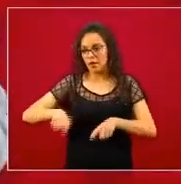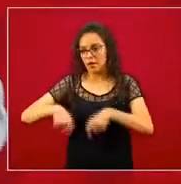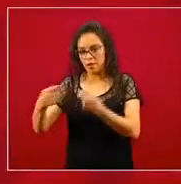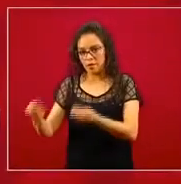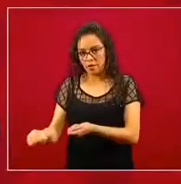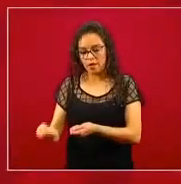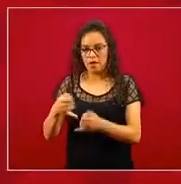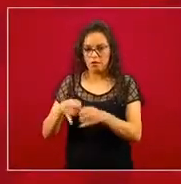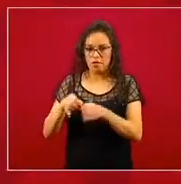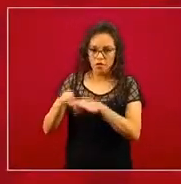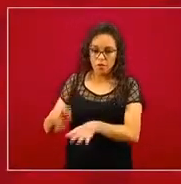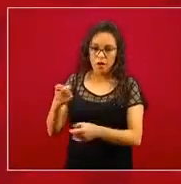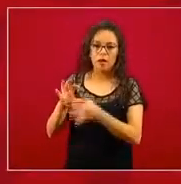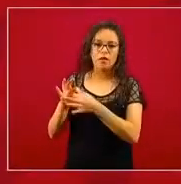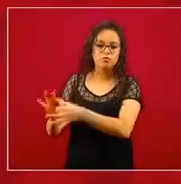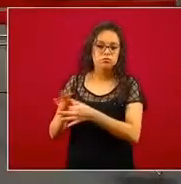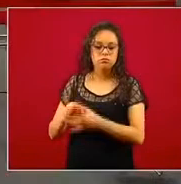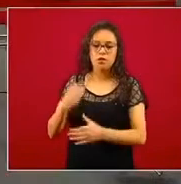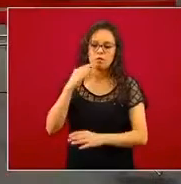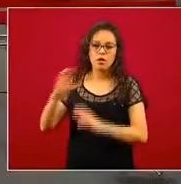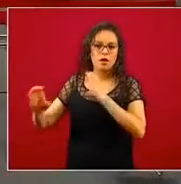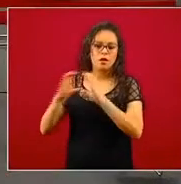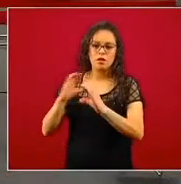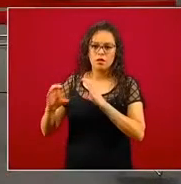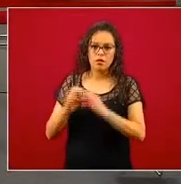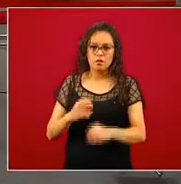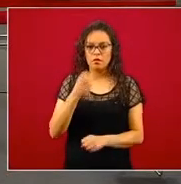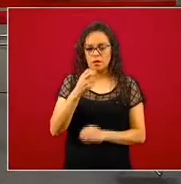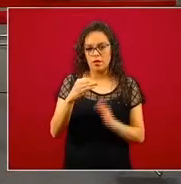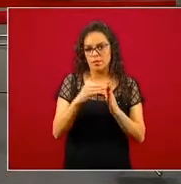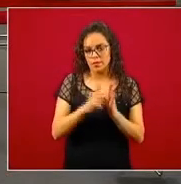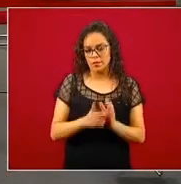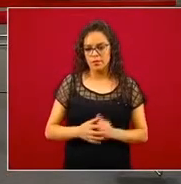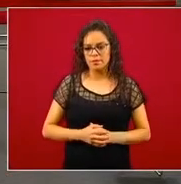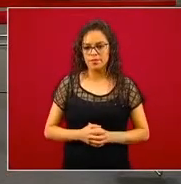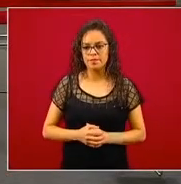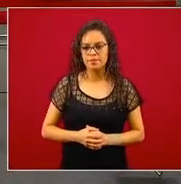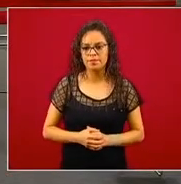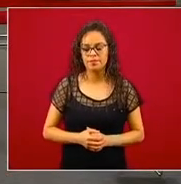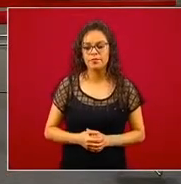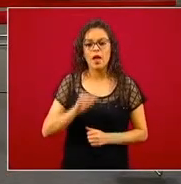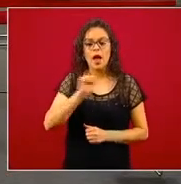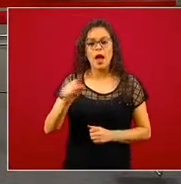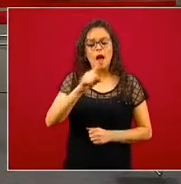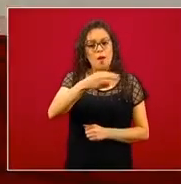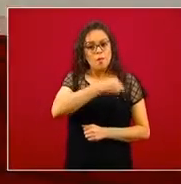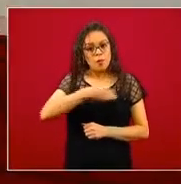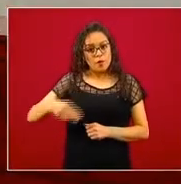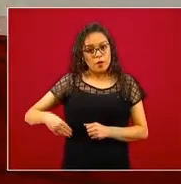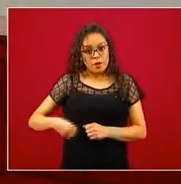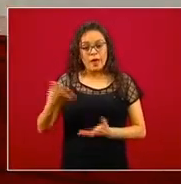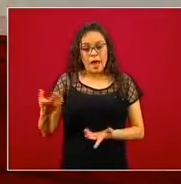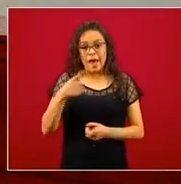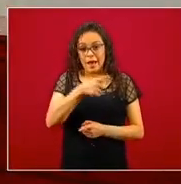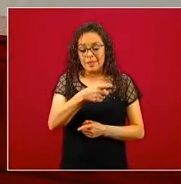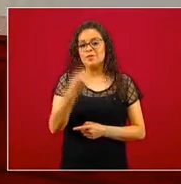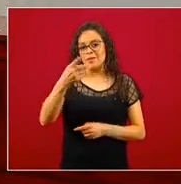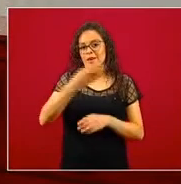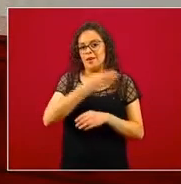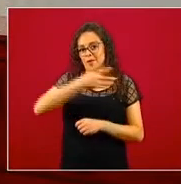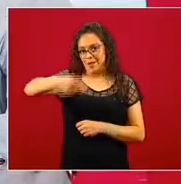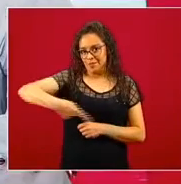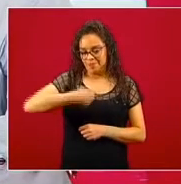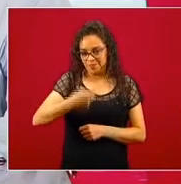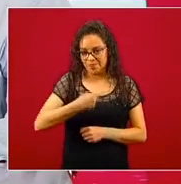ordinary mechanisms by the institution. In the case of Guerrero, we have Rocio Bárcenas from the Family Development